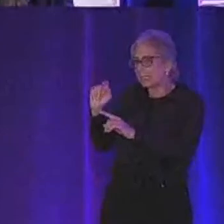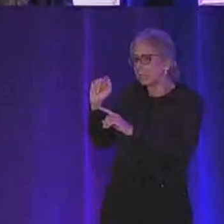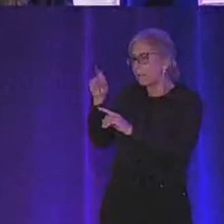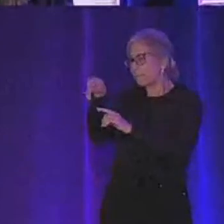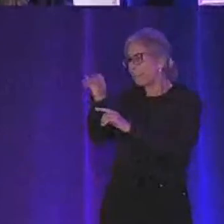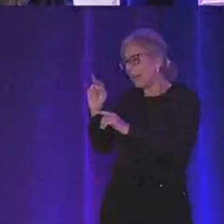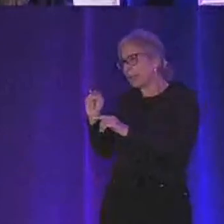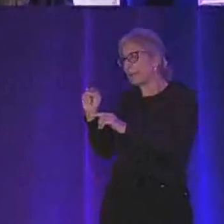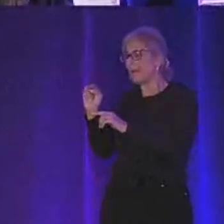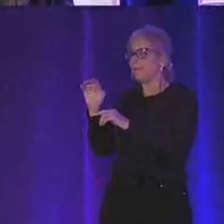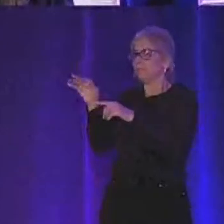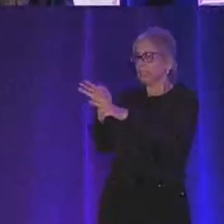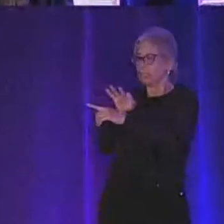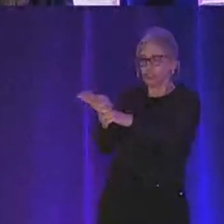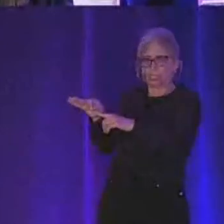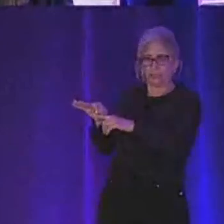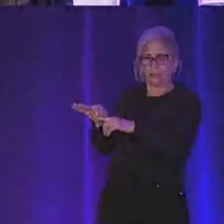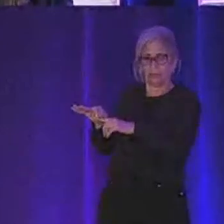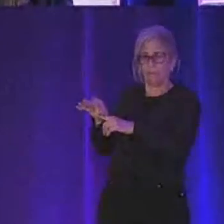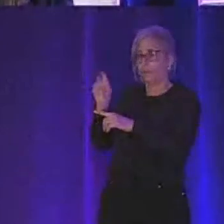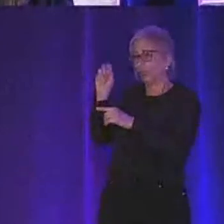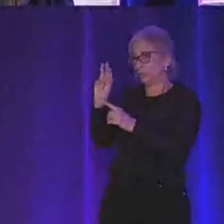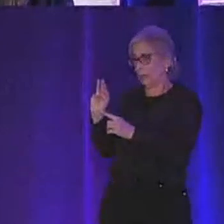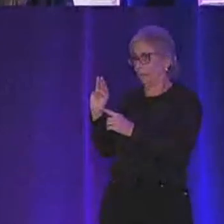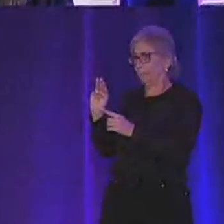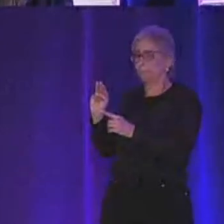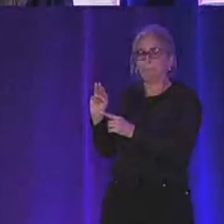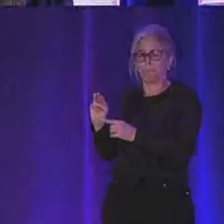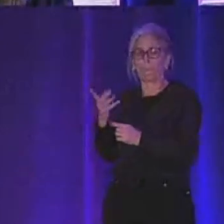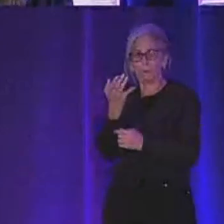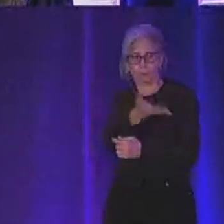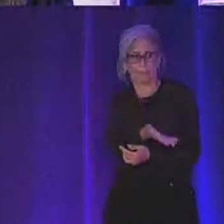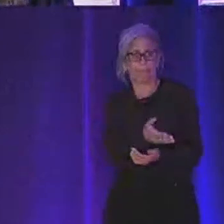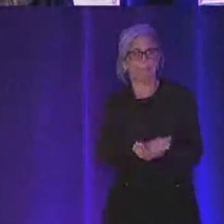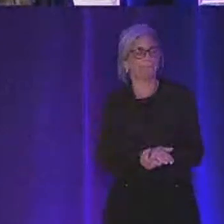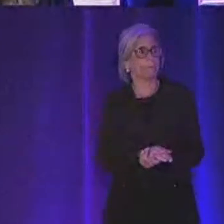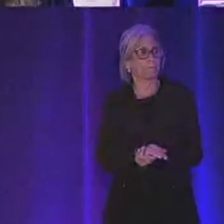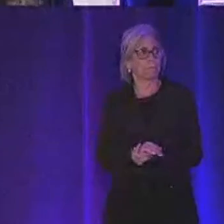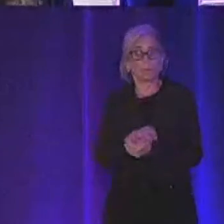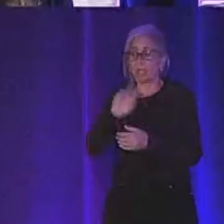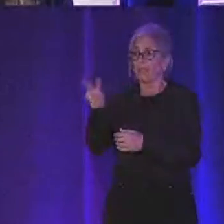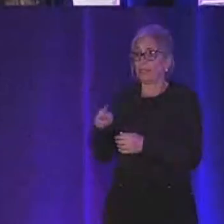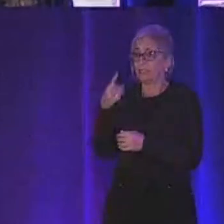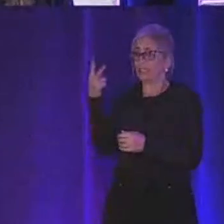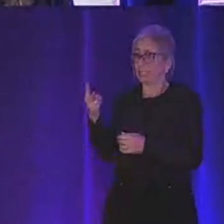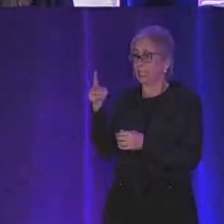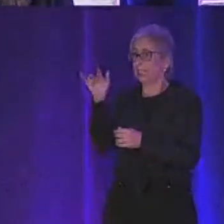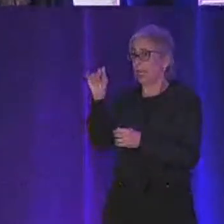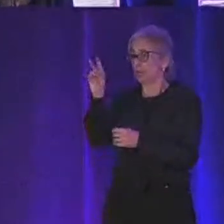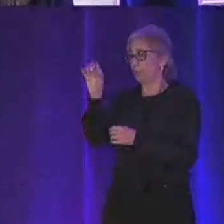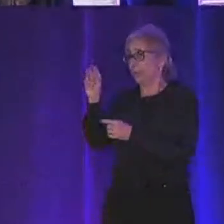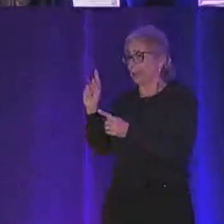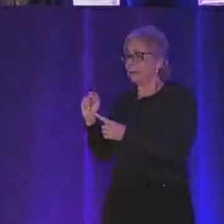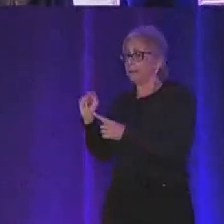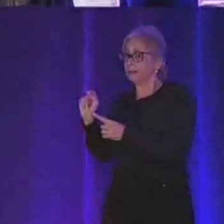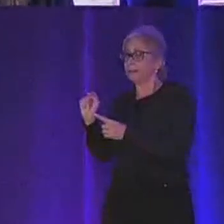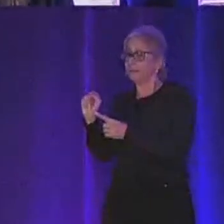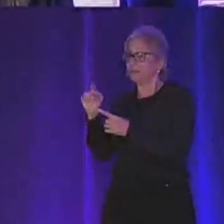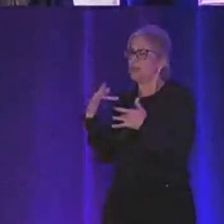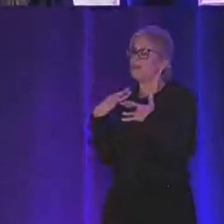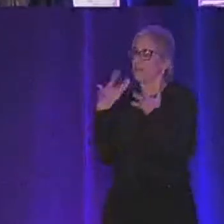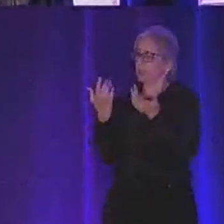a call to render to pipeable stream. So we'll do this. And in the second argument, we get some events we can respond